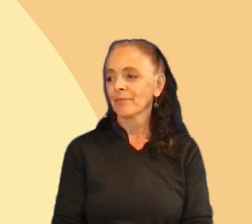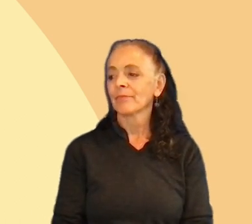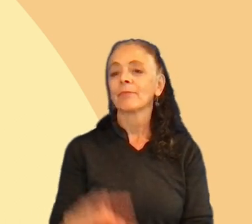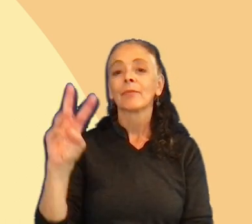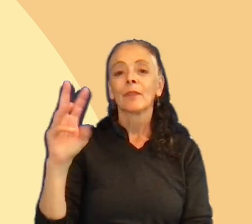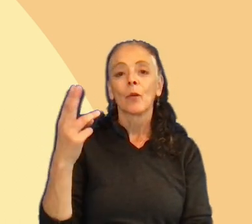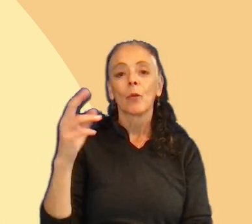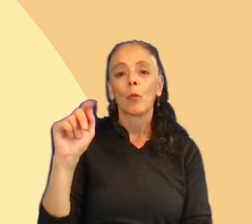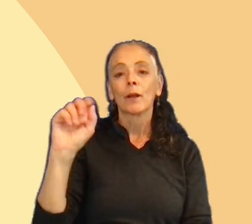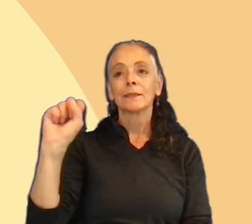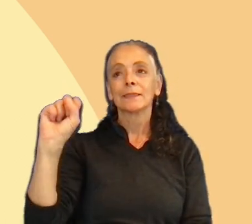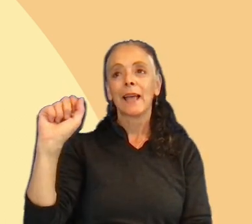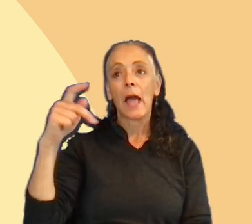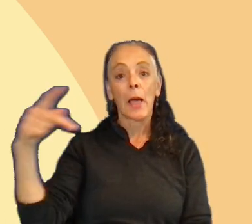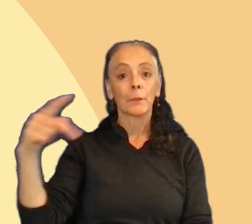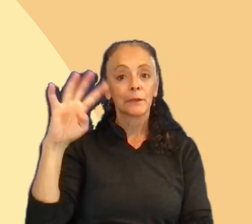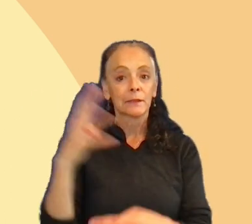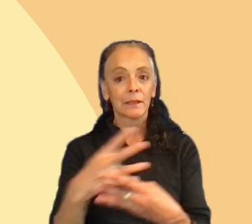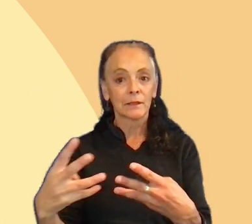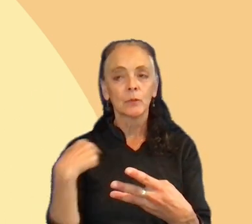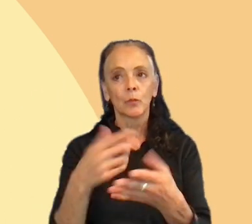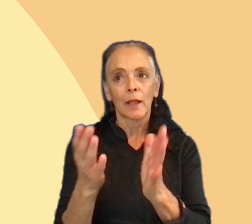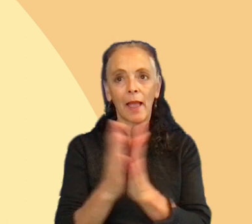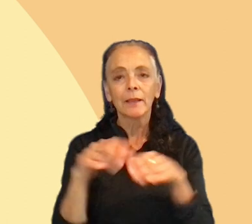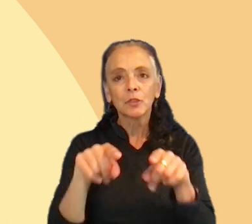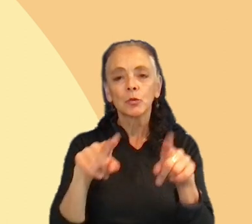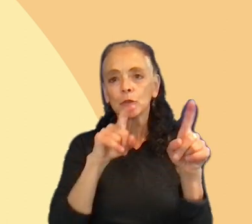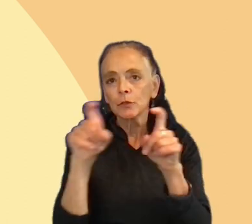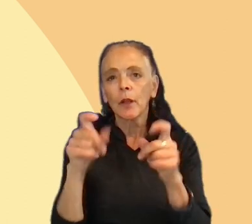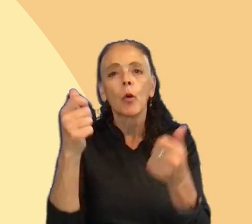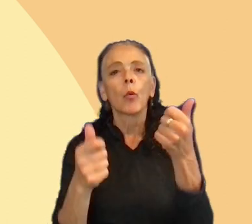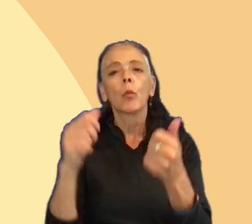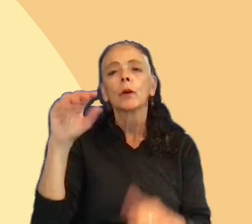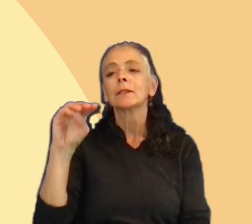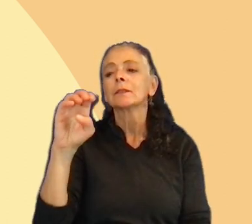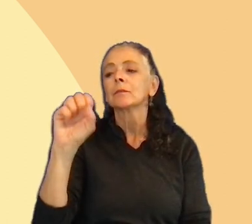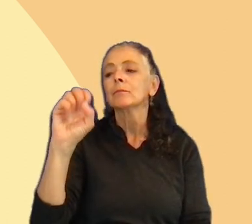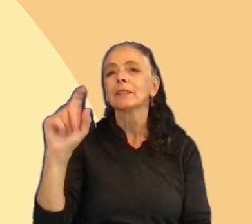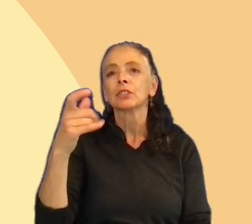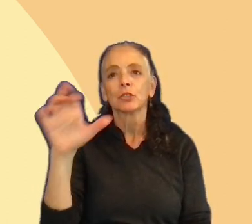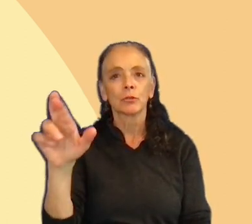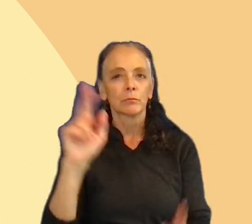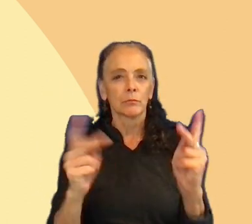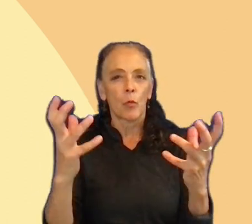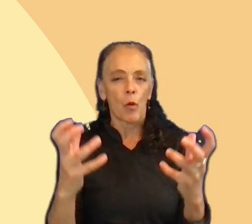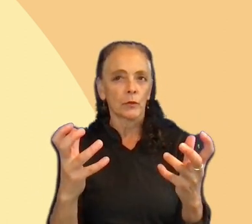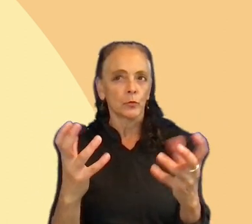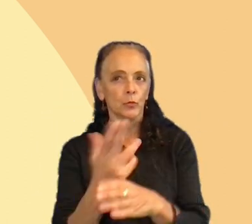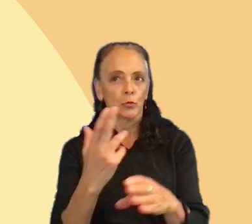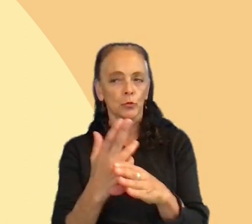schedule uh we asked in the survey which messenger people would like to to talk to